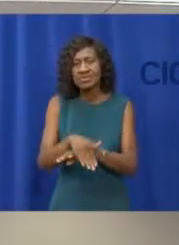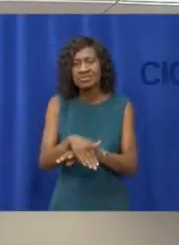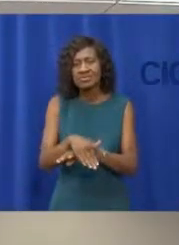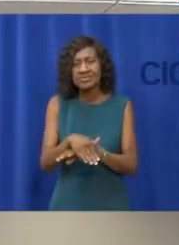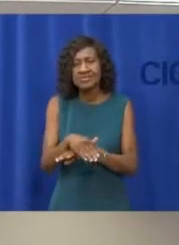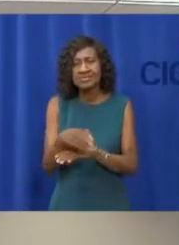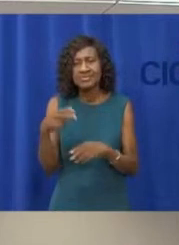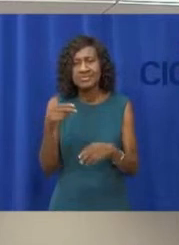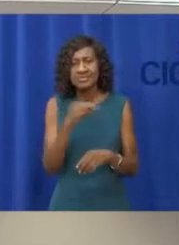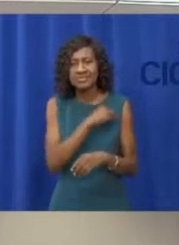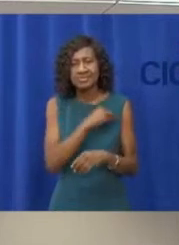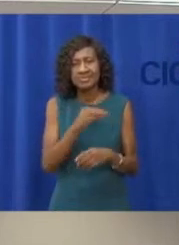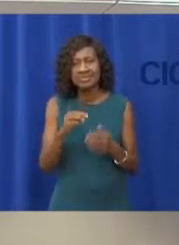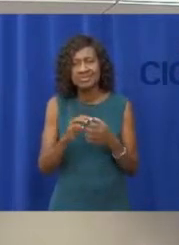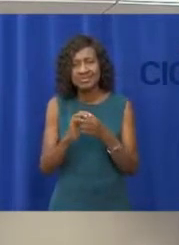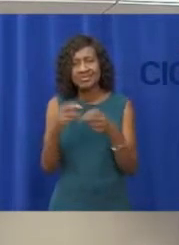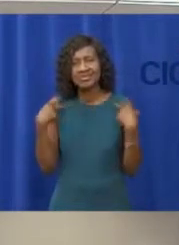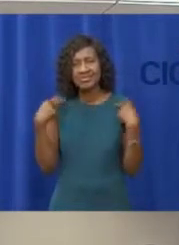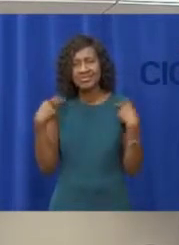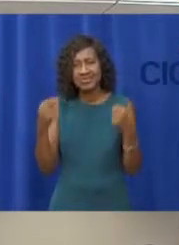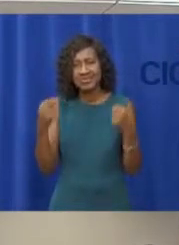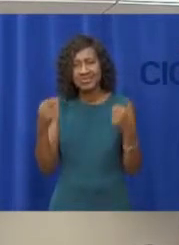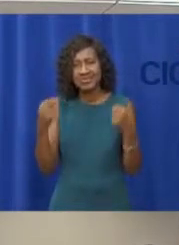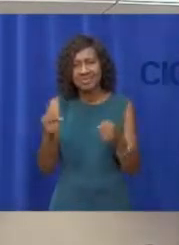Grand Cayman, Cayman Brac, and Little Cayman.